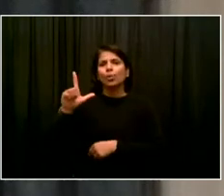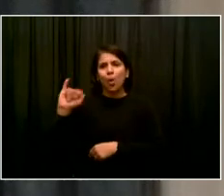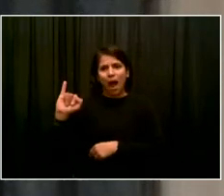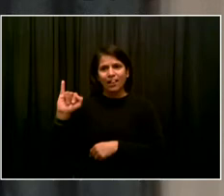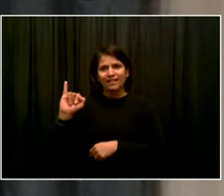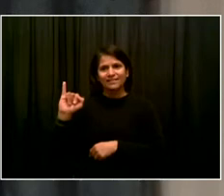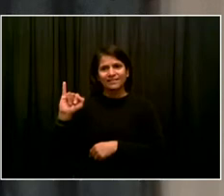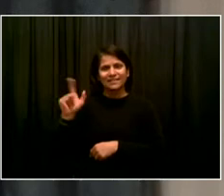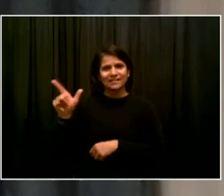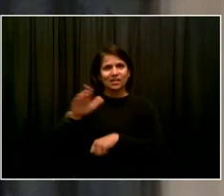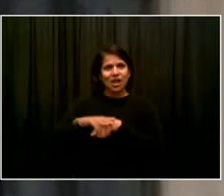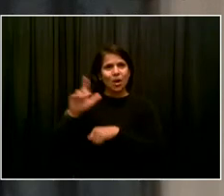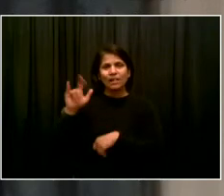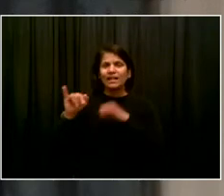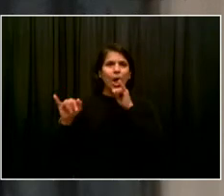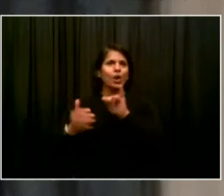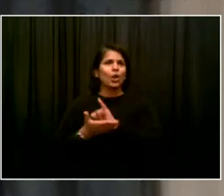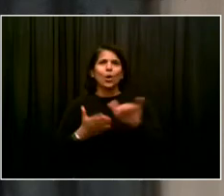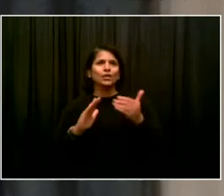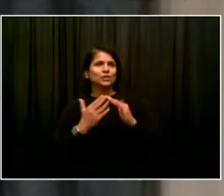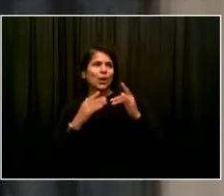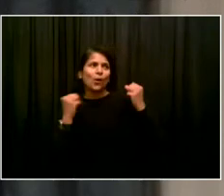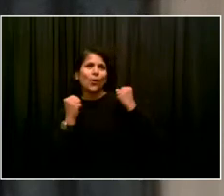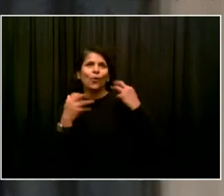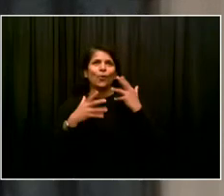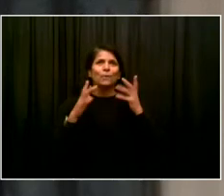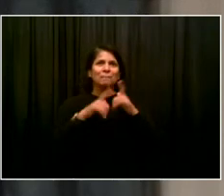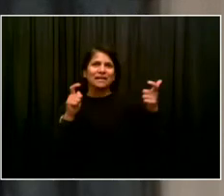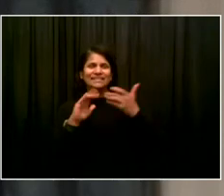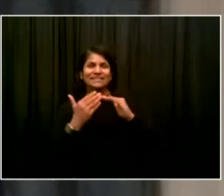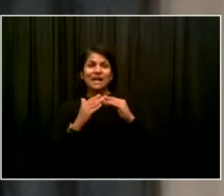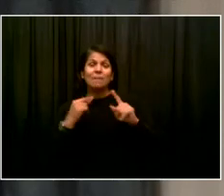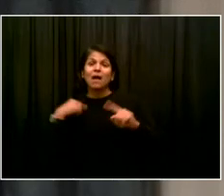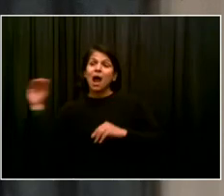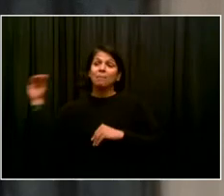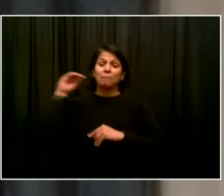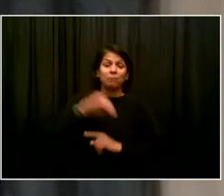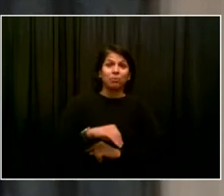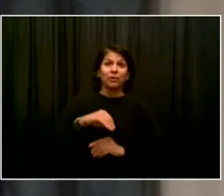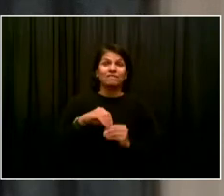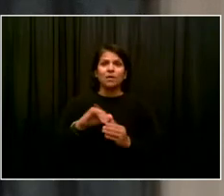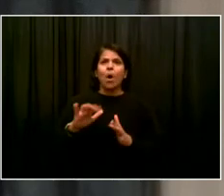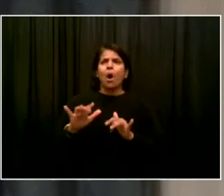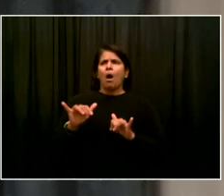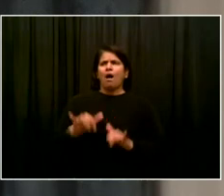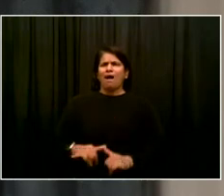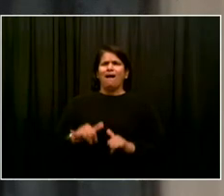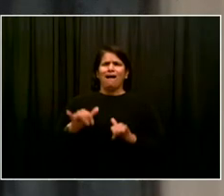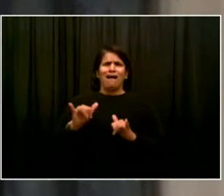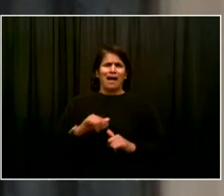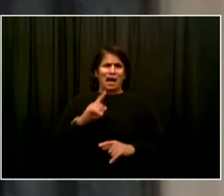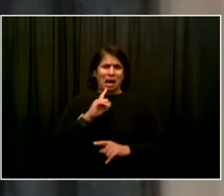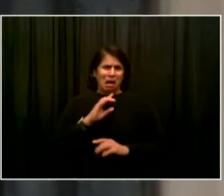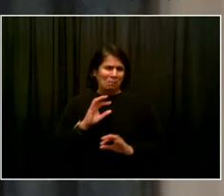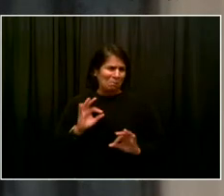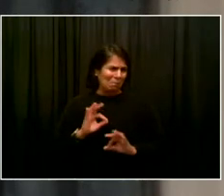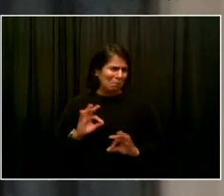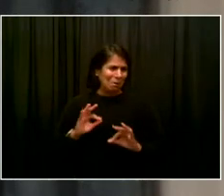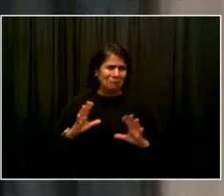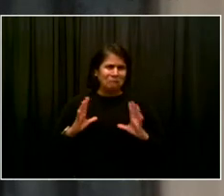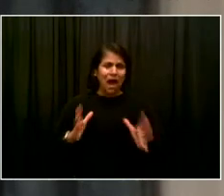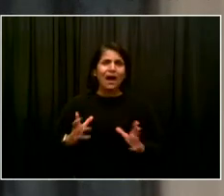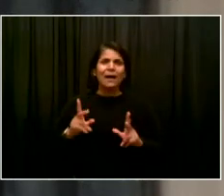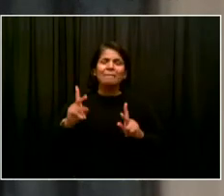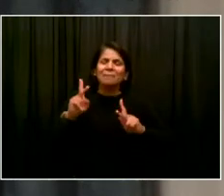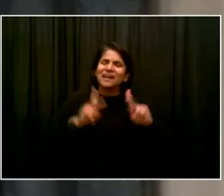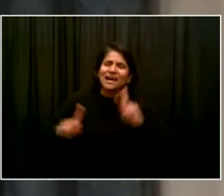here and you, it's the people. It's the people that you meet and that help you along the way and